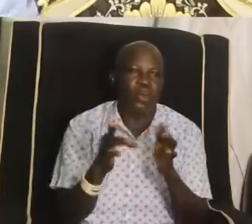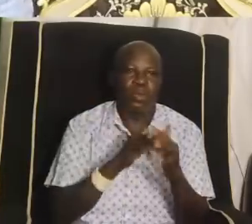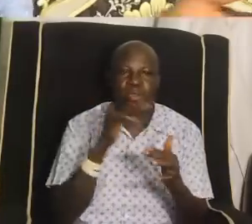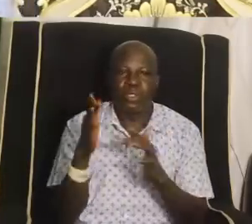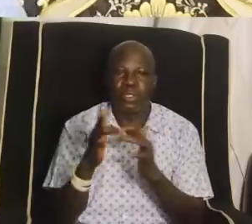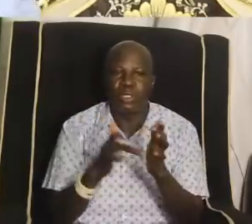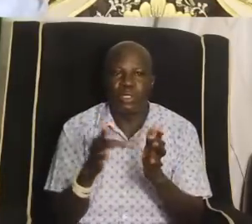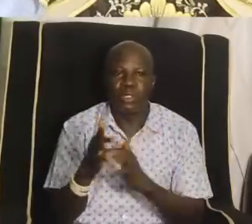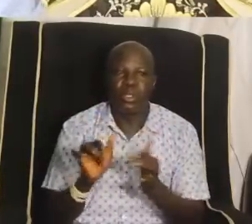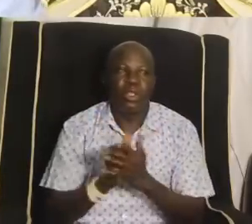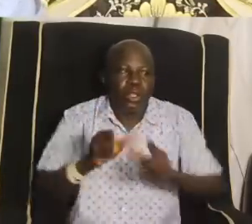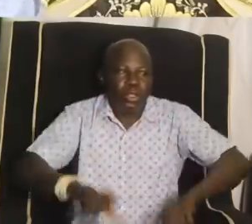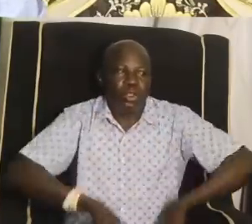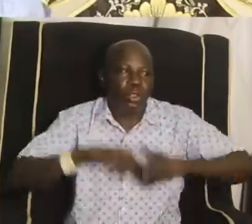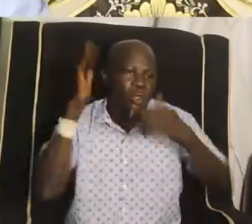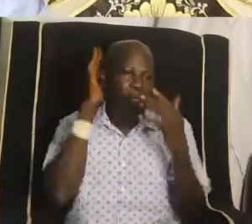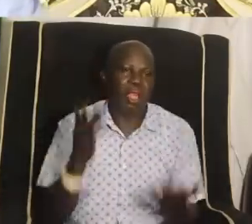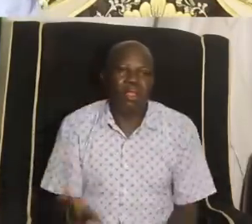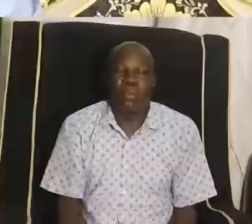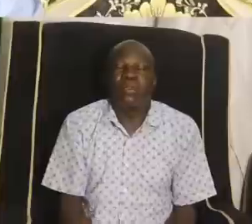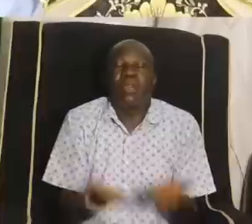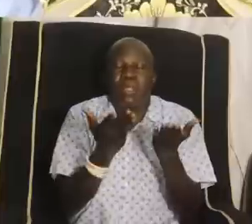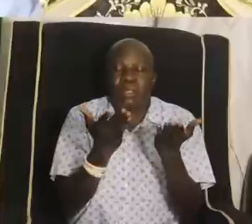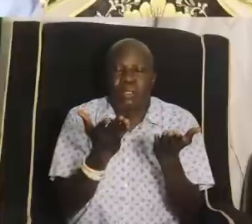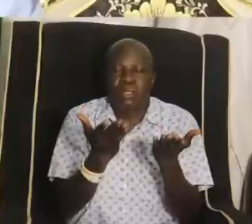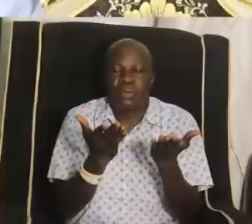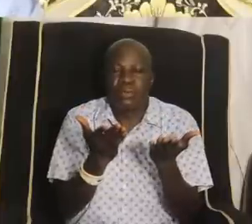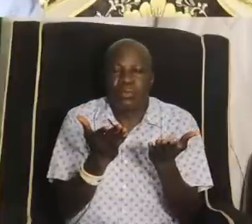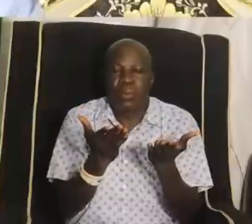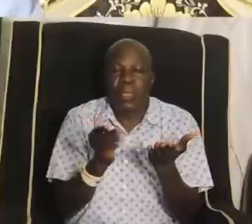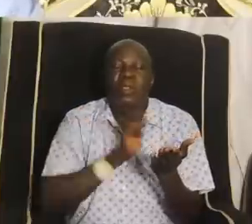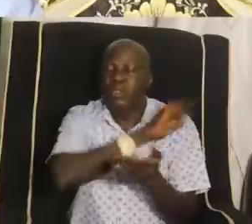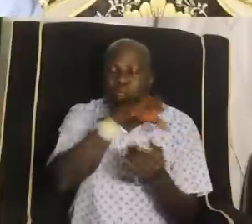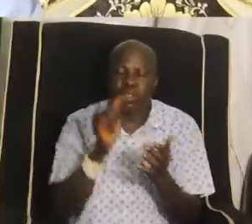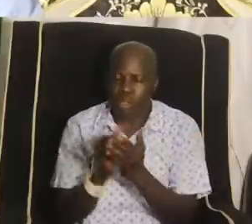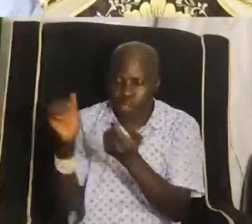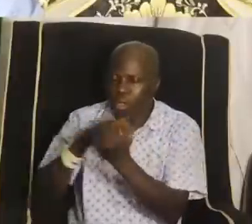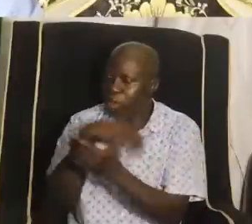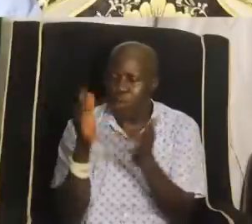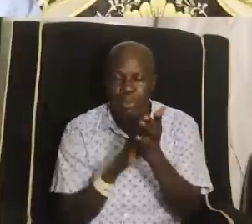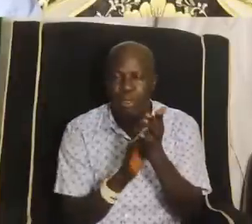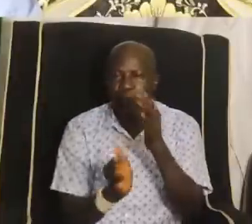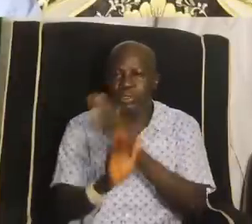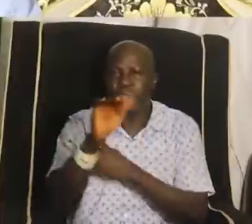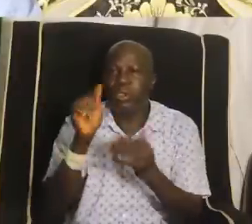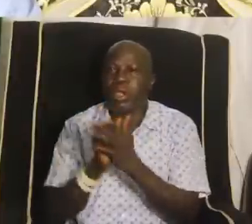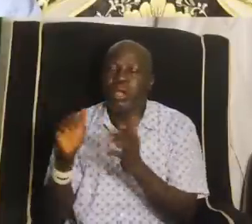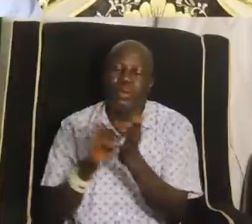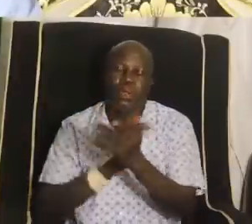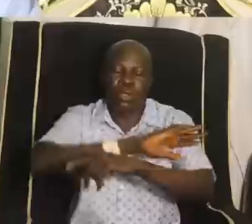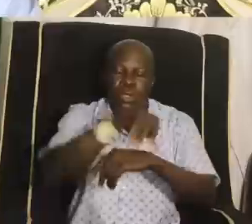kuda in the name of Jesus aye e ma dide your life will rise o le sala eyin olorun lo ni we will always praise God today o le sala